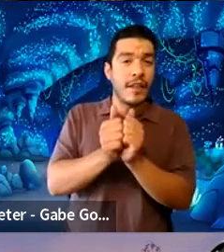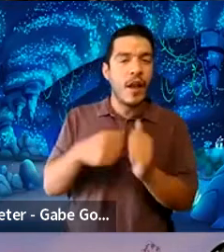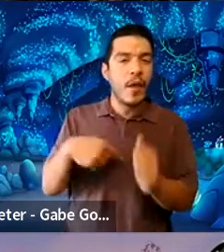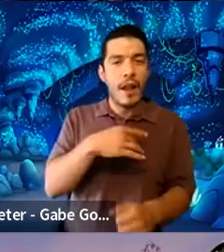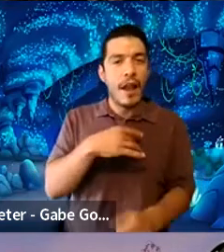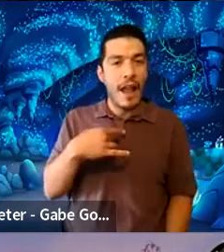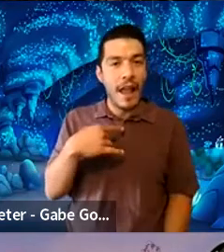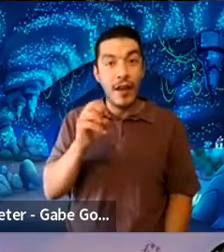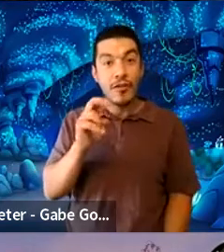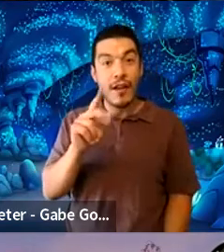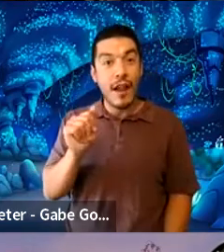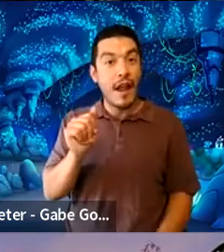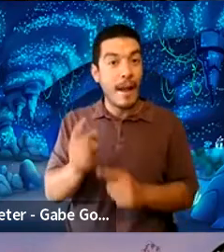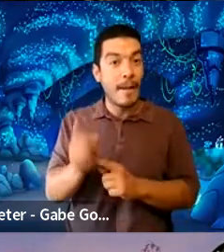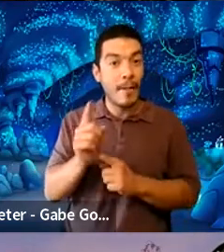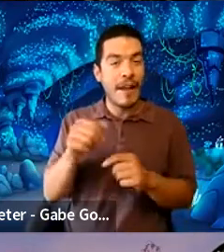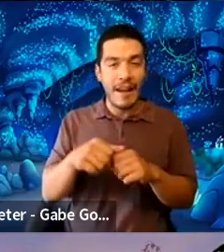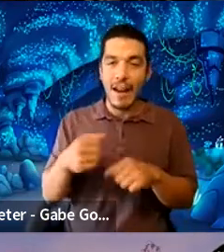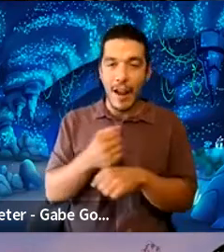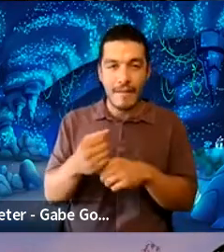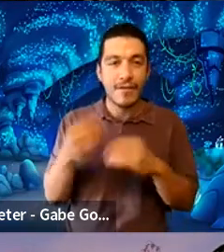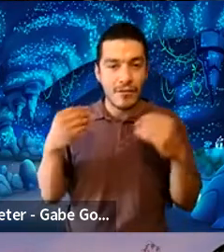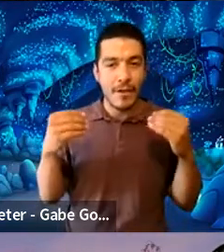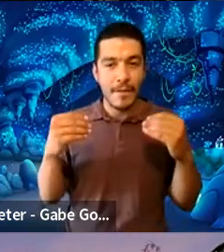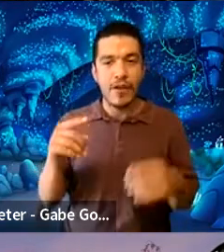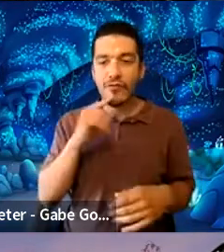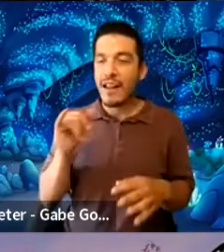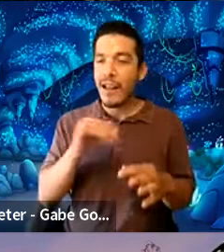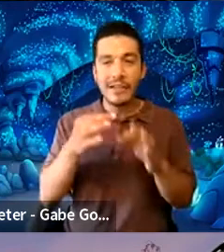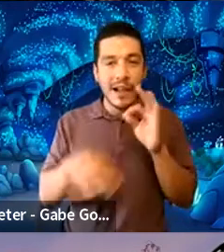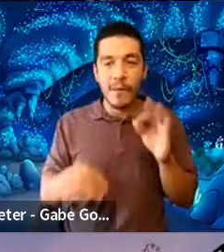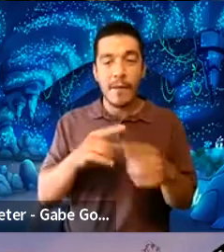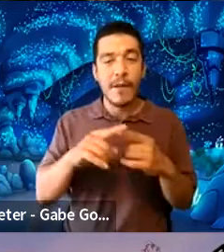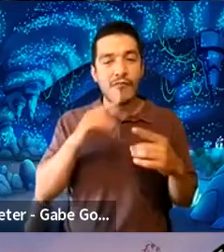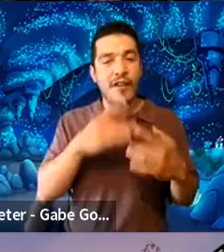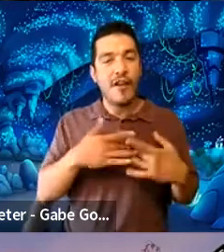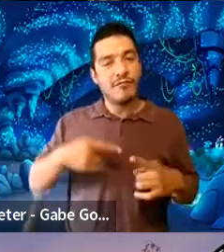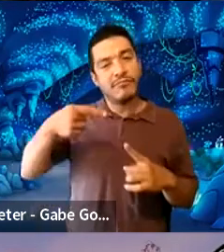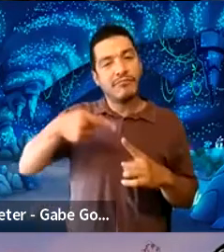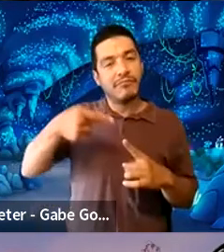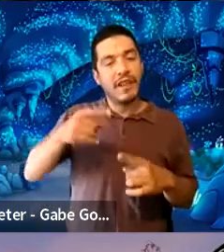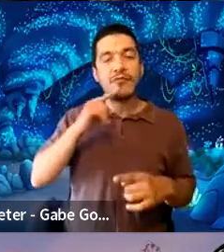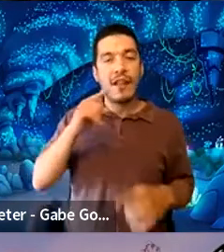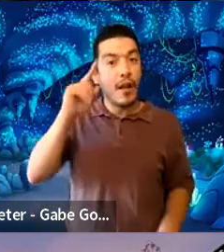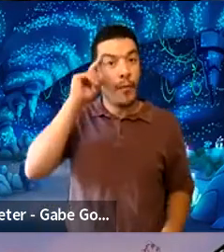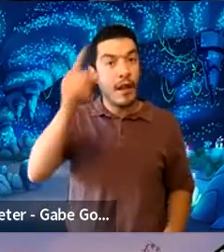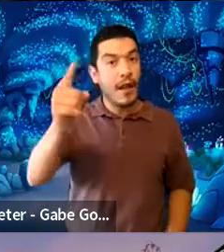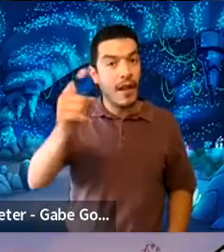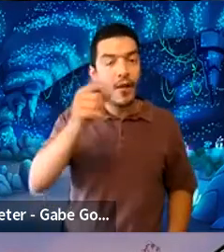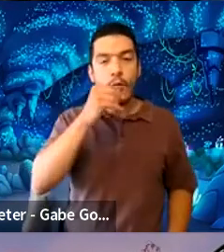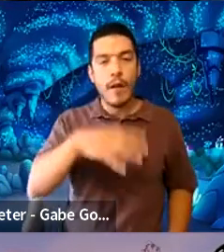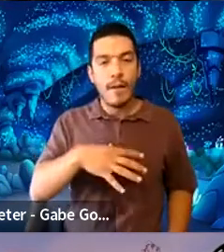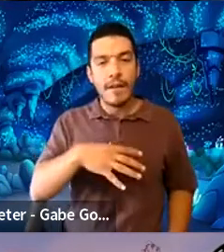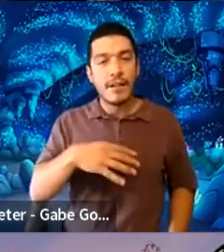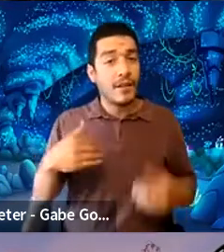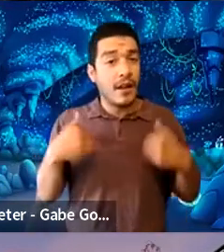Eureka moment in the coffee shop. So that was, it was like simple, but it, at the heart of it was this brilliant, bright young